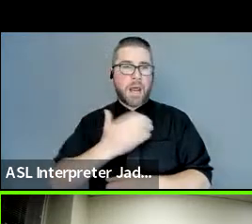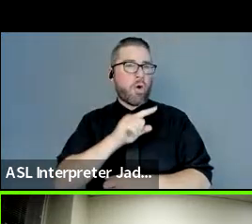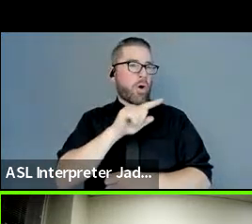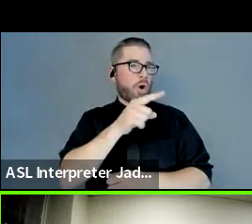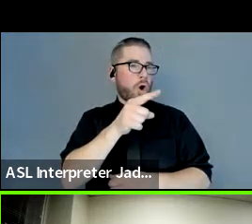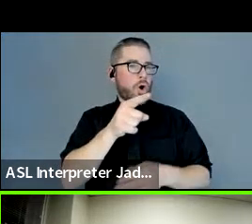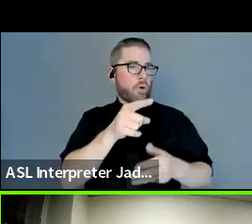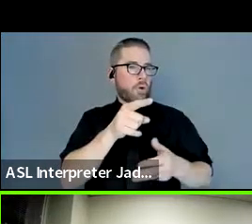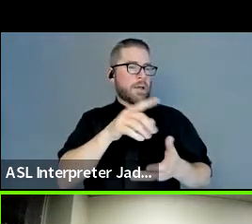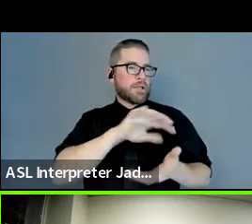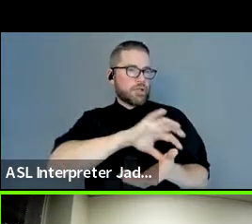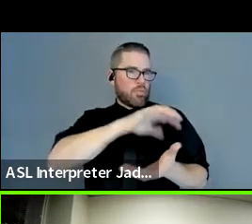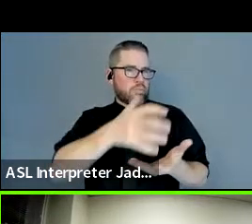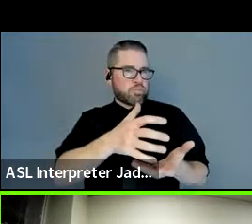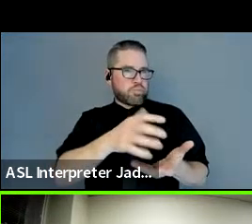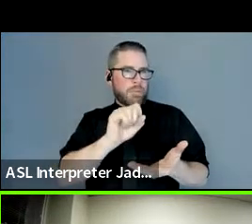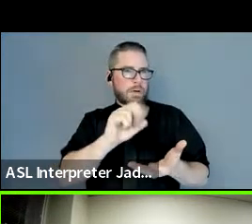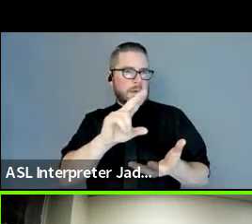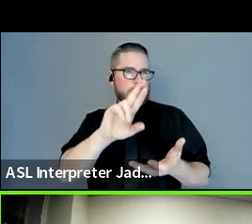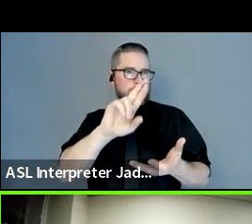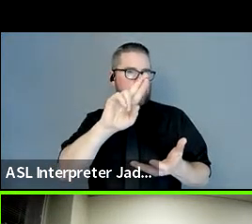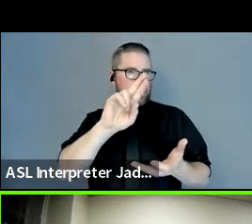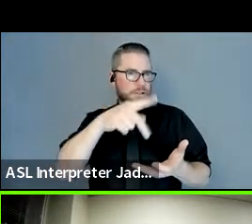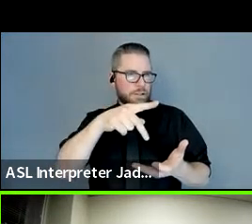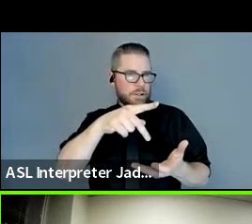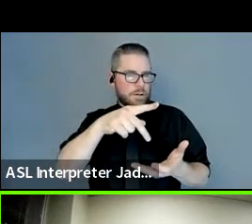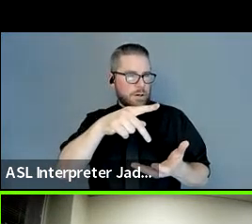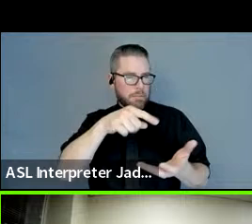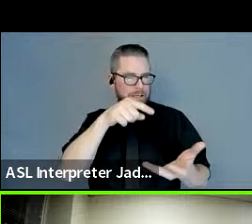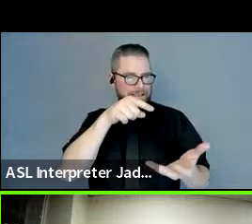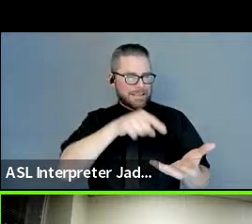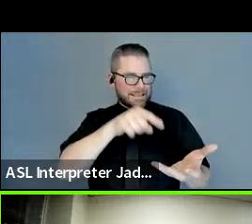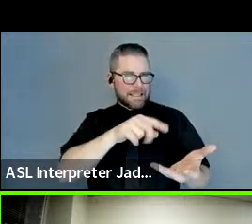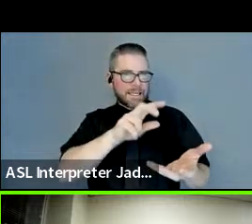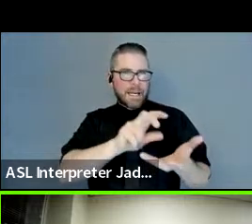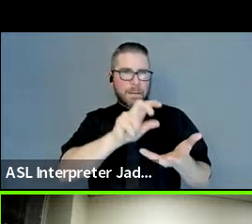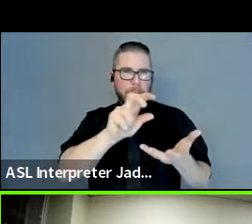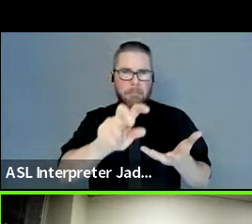reductions per metric ton for all of these proposals. Thank you.